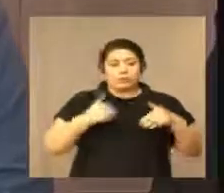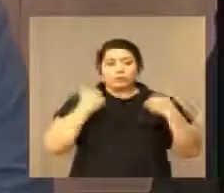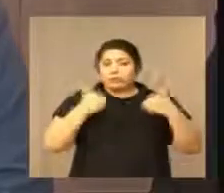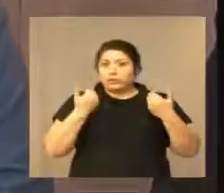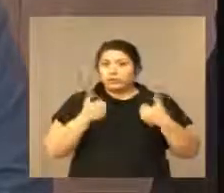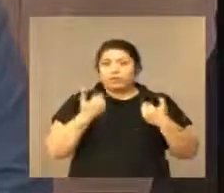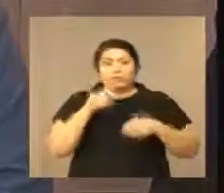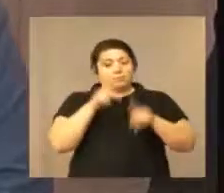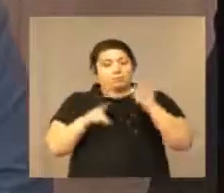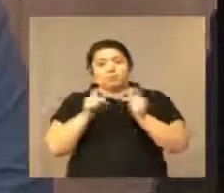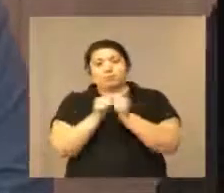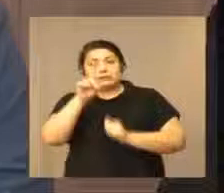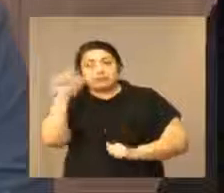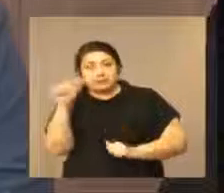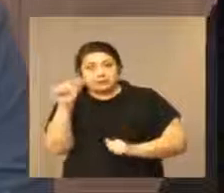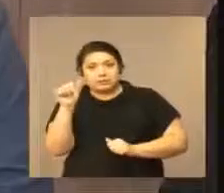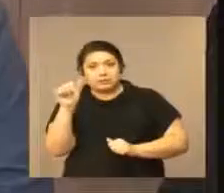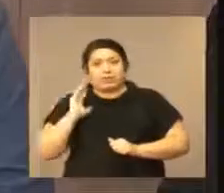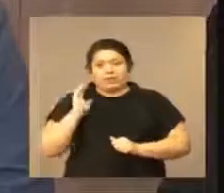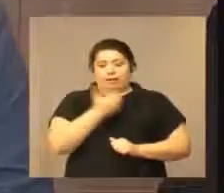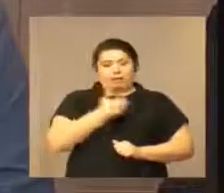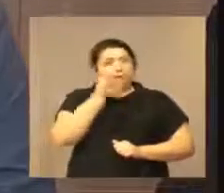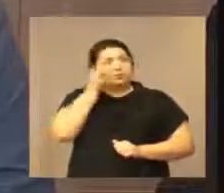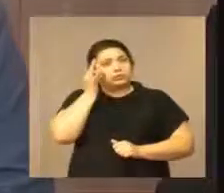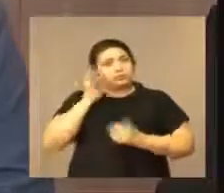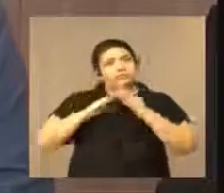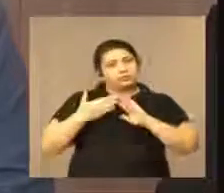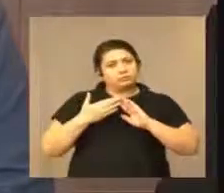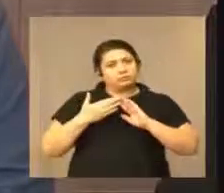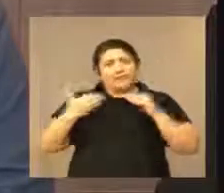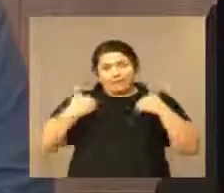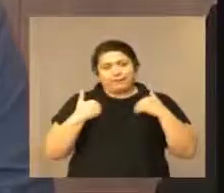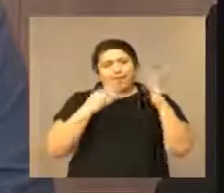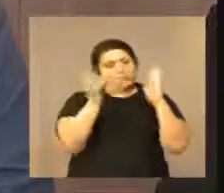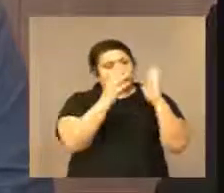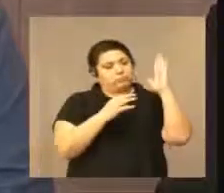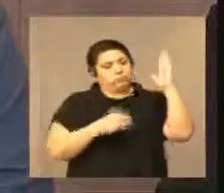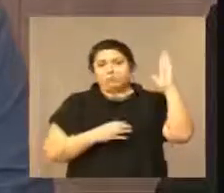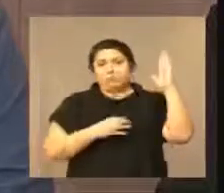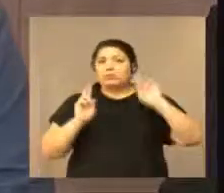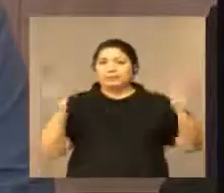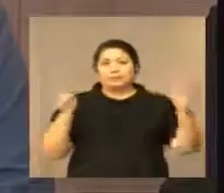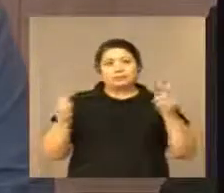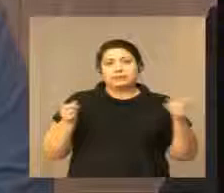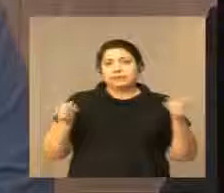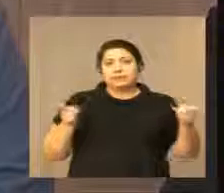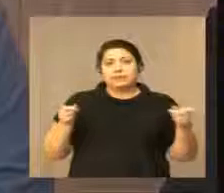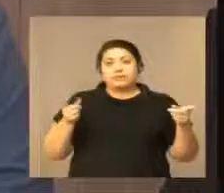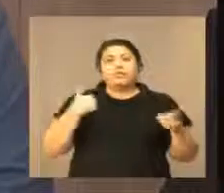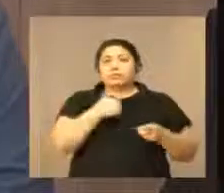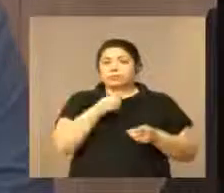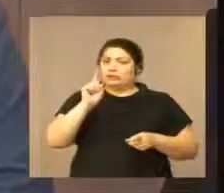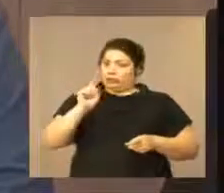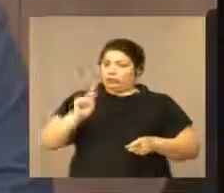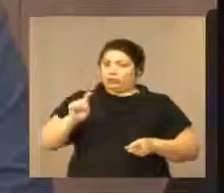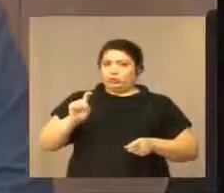with disabilities, and that we must take every opportunity to fully express what these